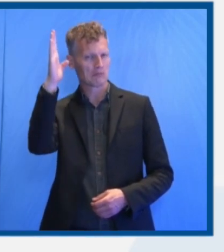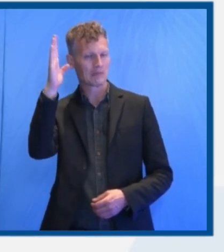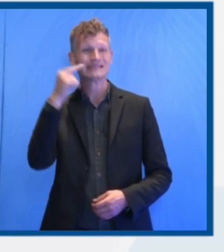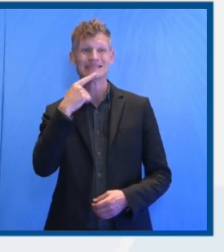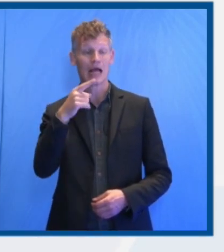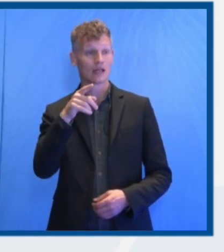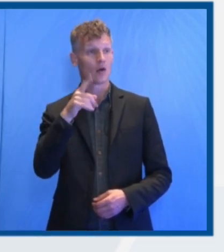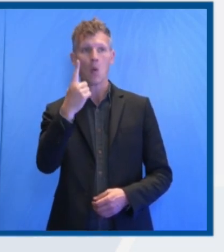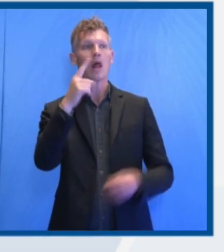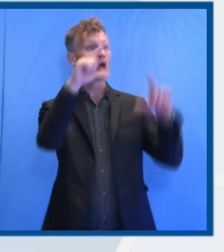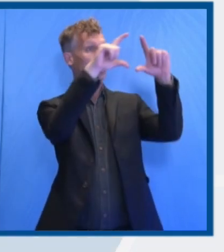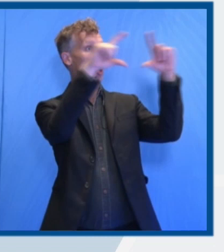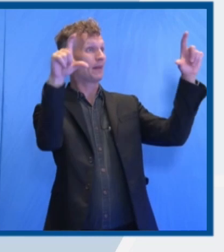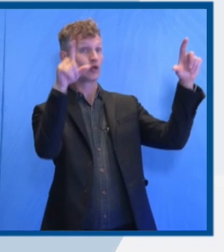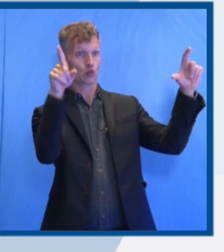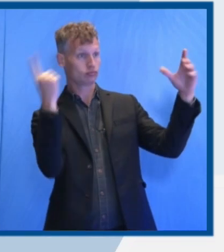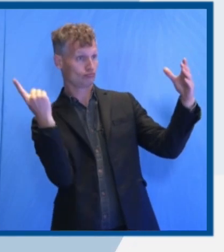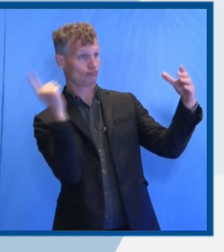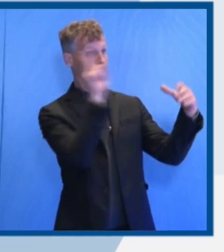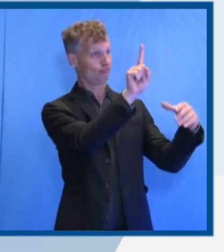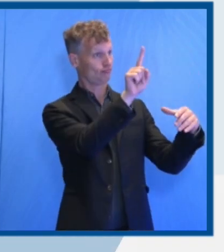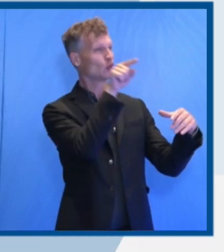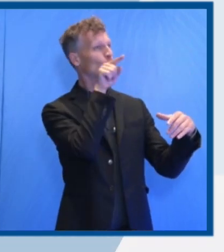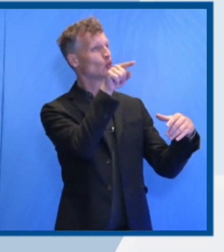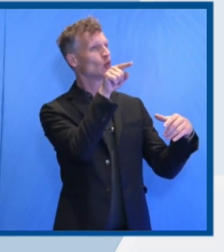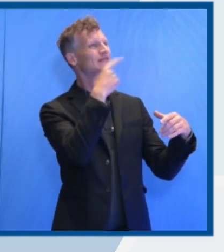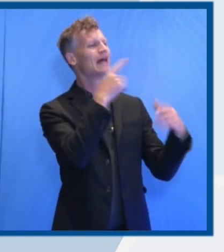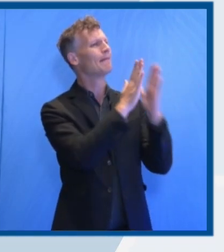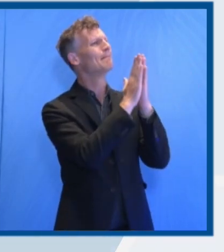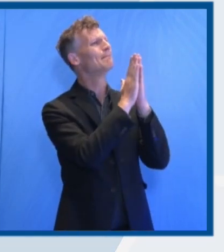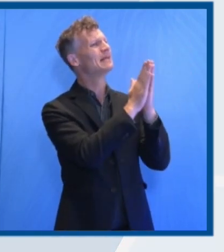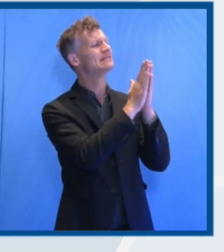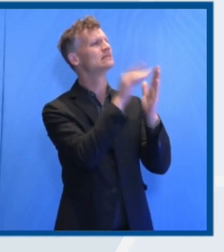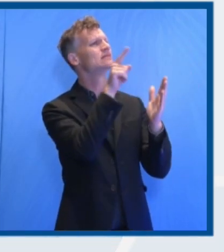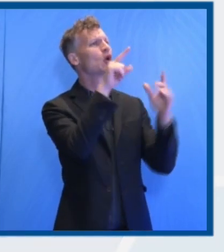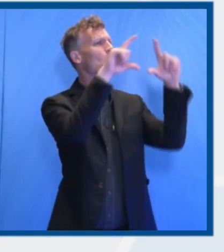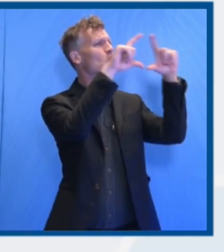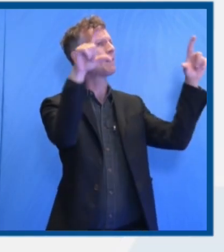solutions in order to reduce the premium of an insurance product?